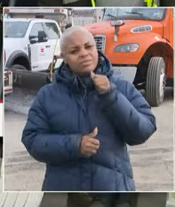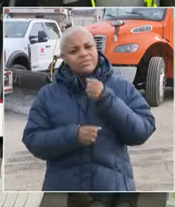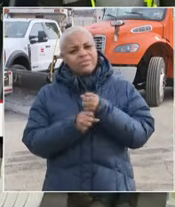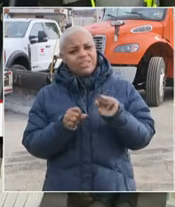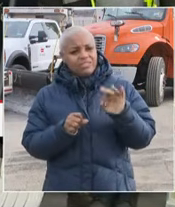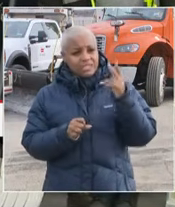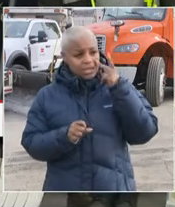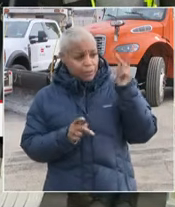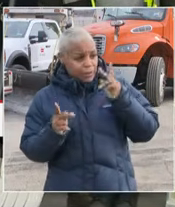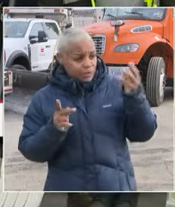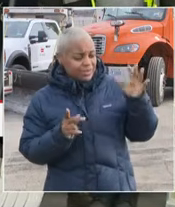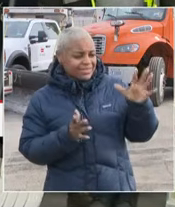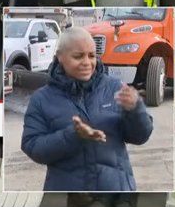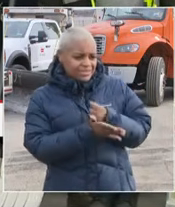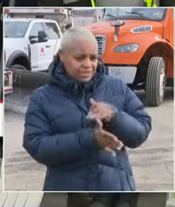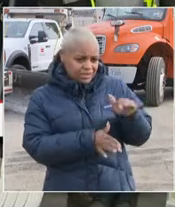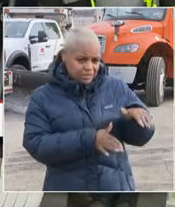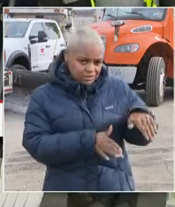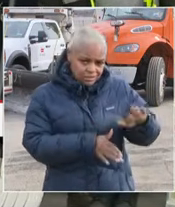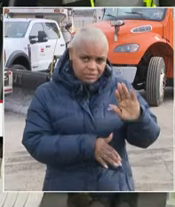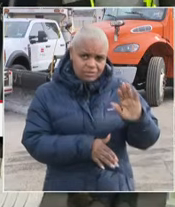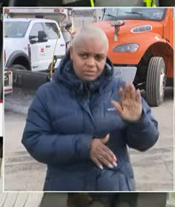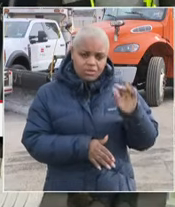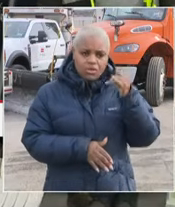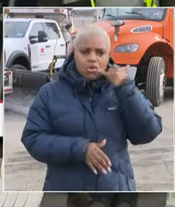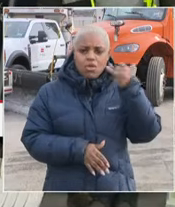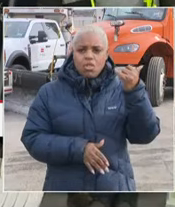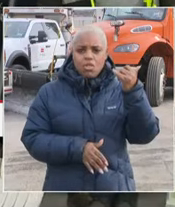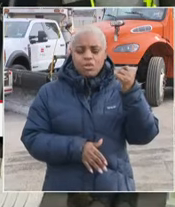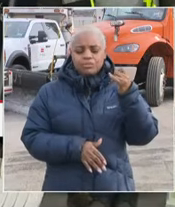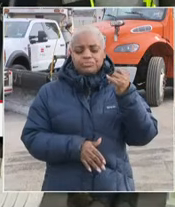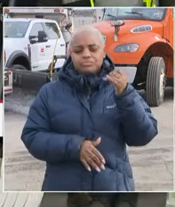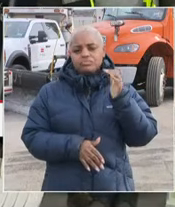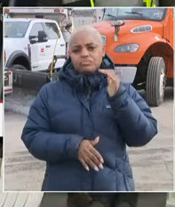calling 311 or by dialing